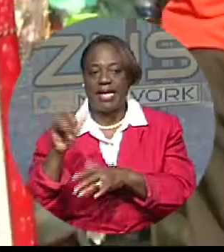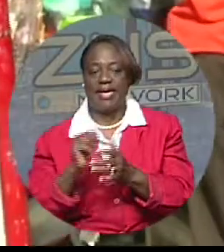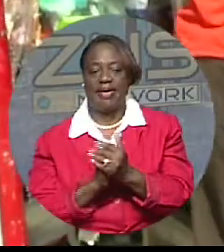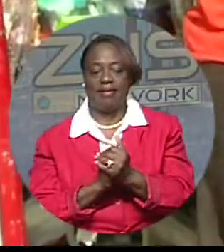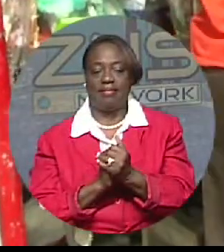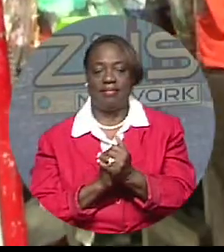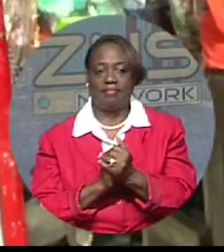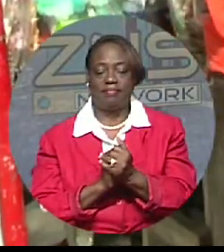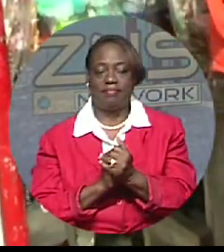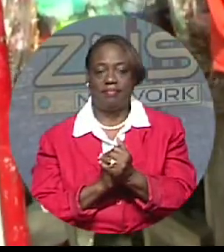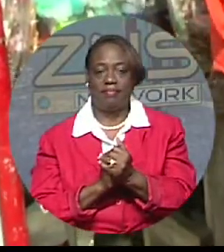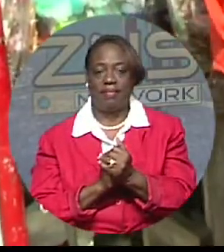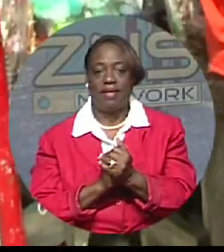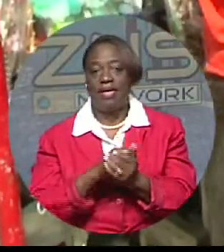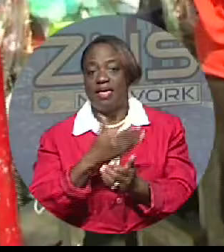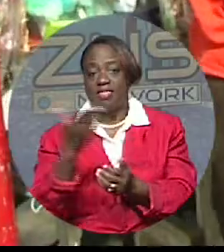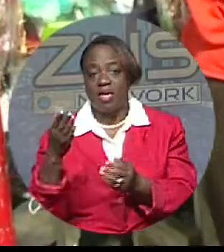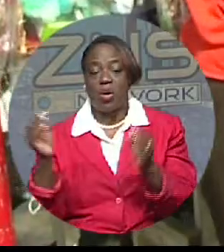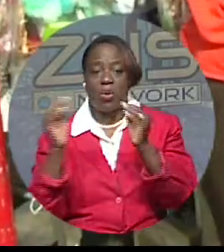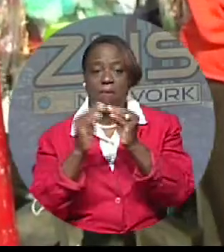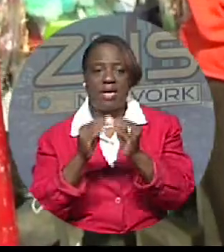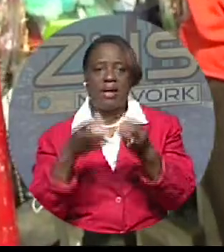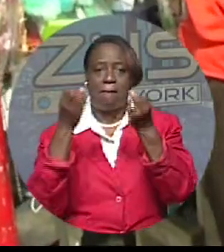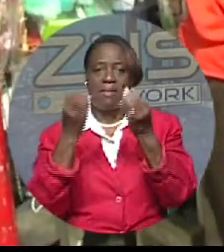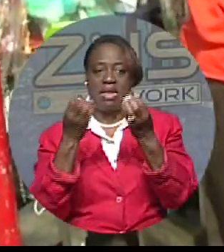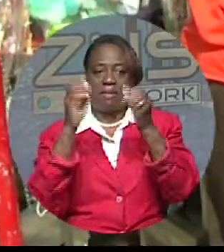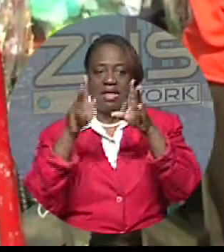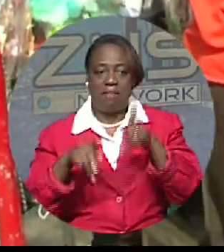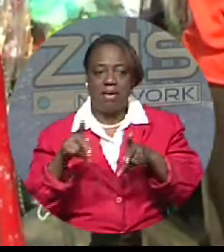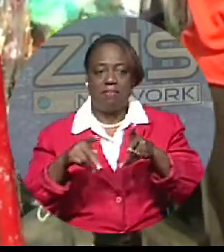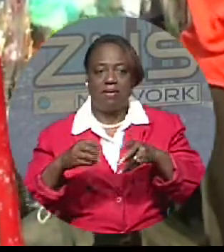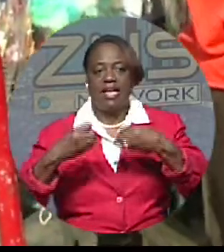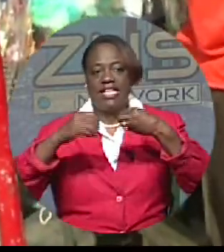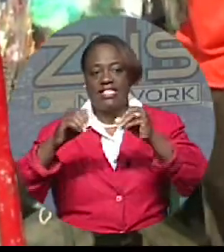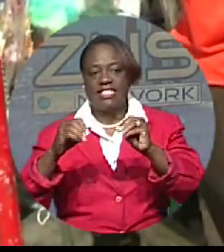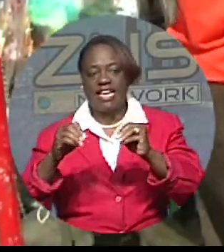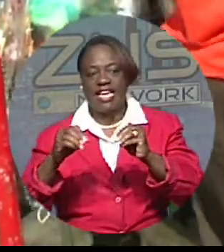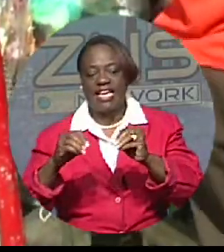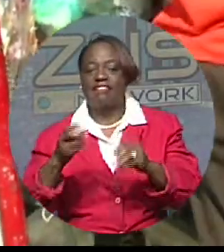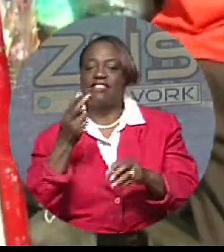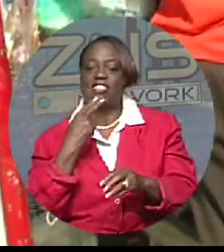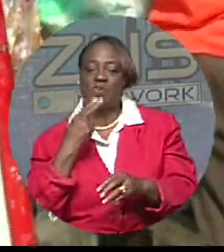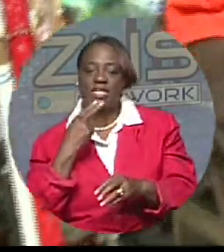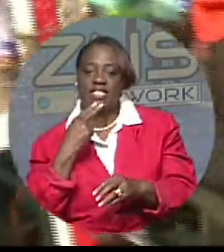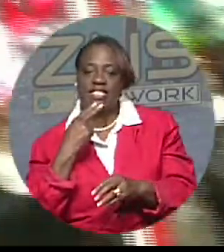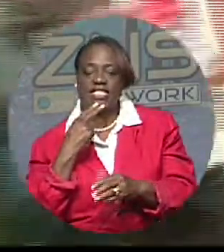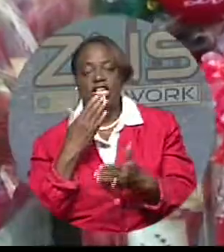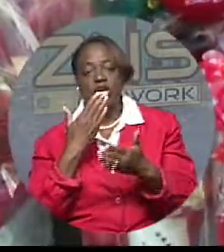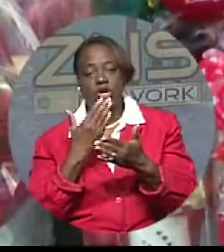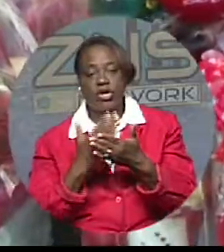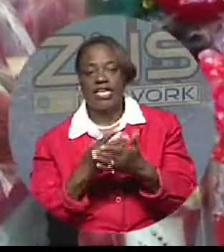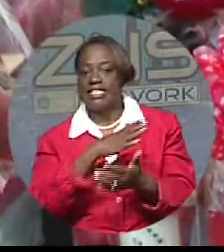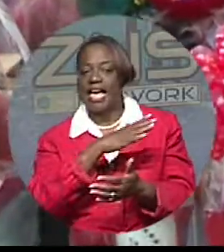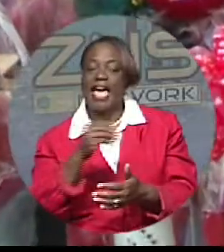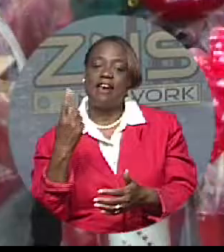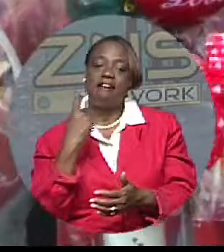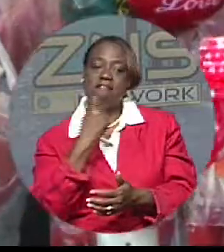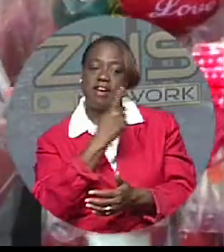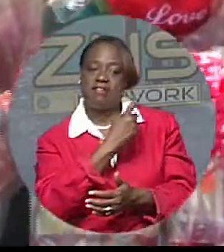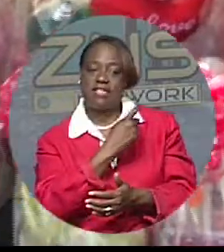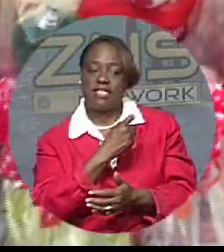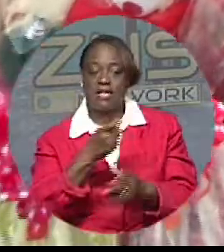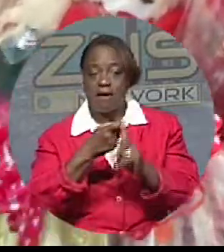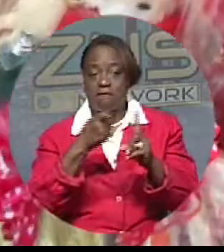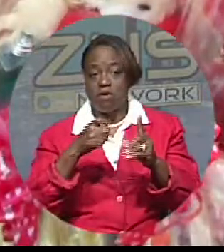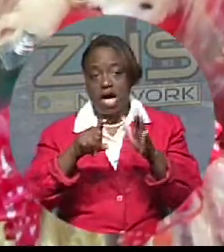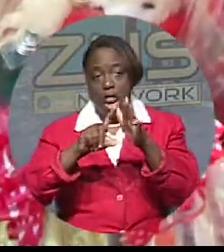at Marathon. And while there we met dozens of vendors selling a variety of sweets, goodies, and fragrances for very low prices. Vendor